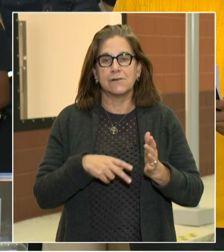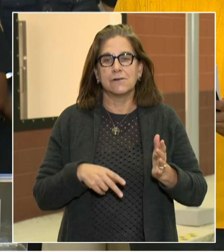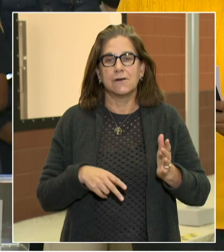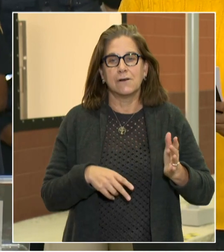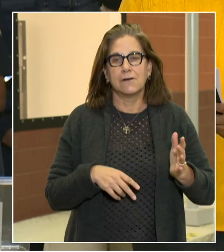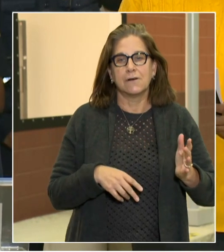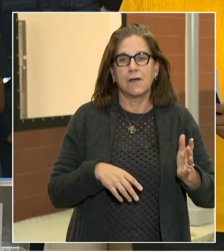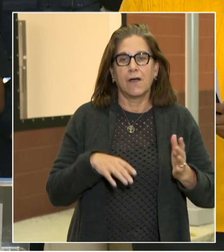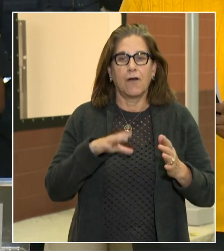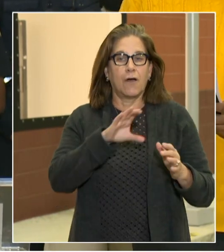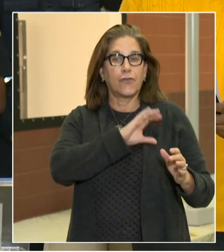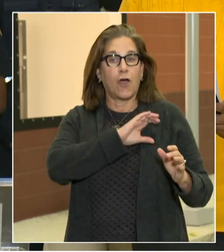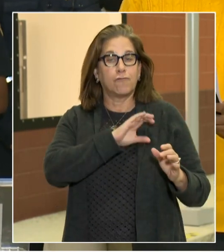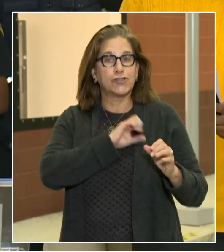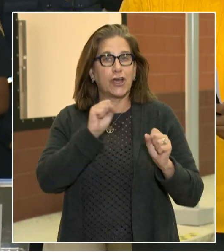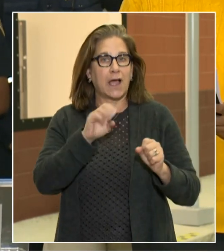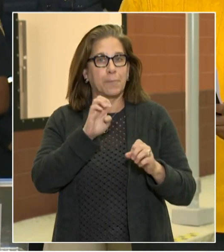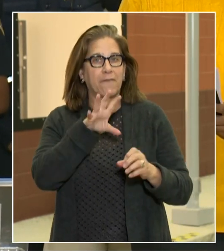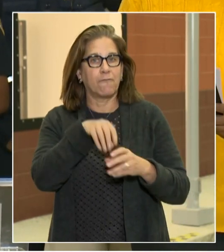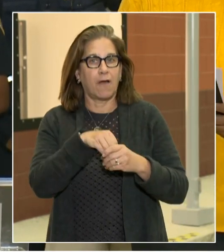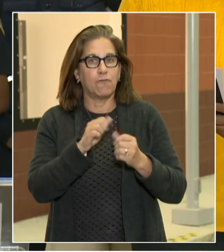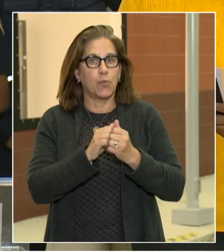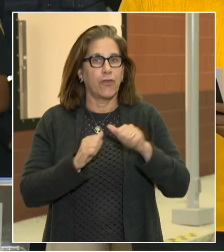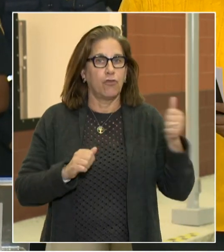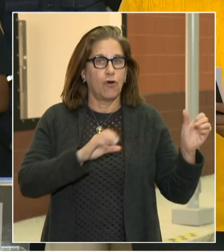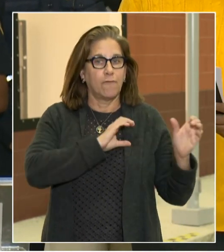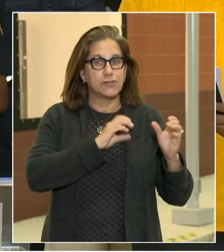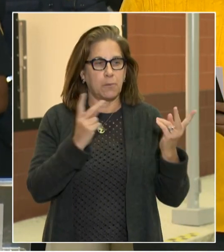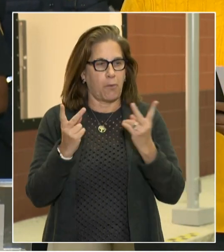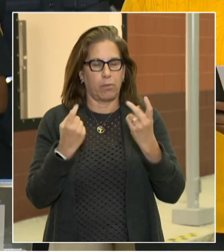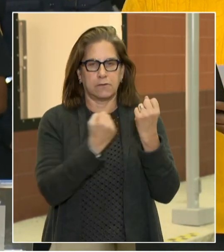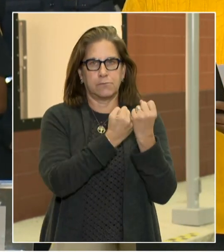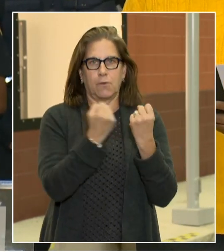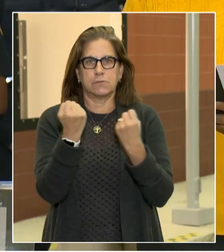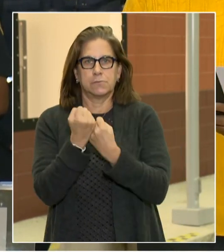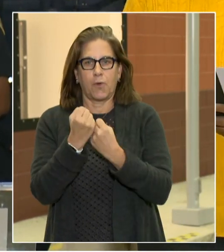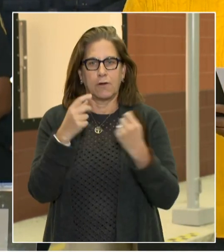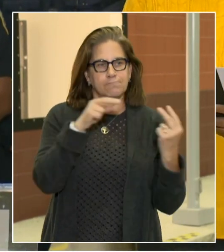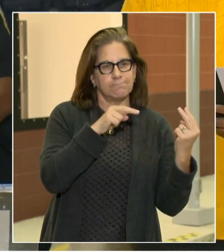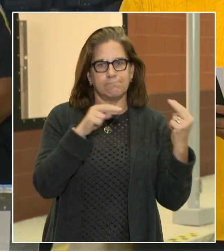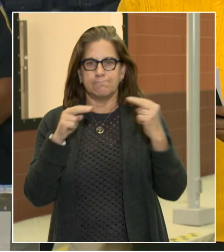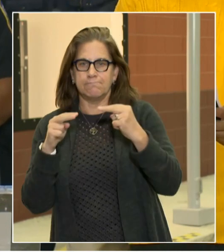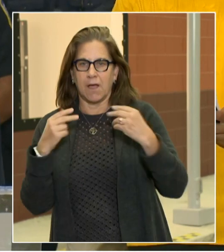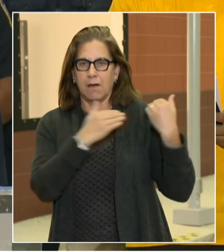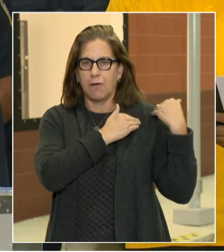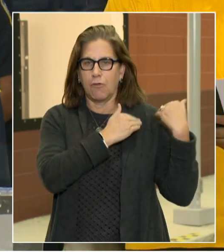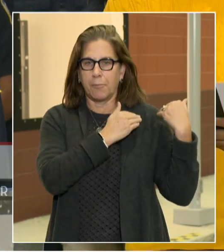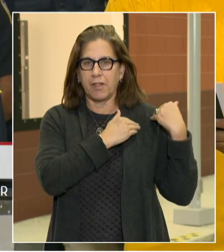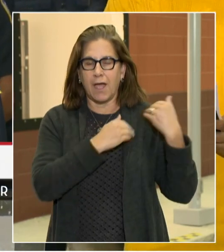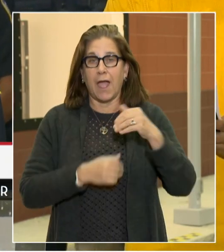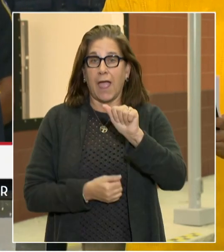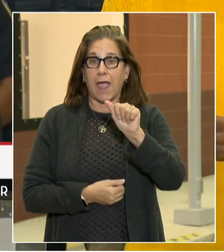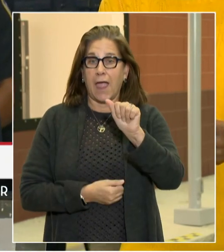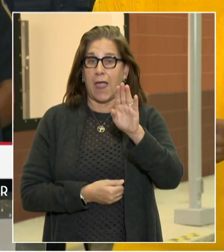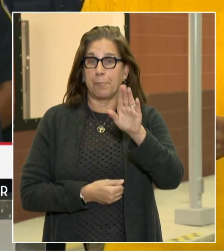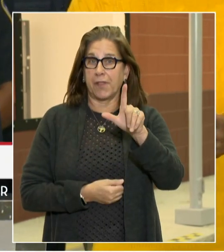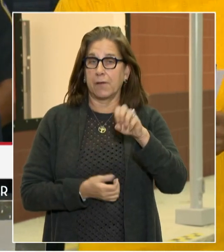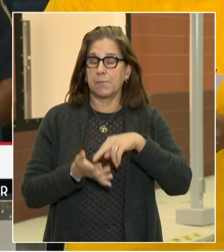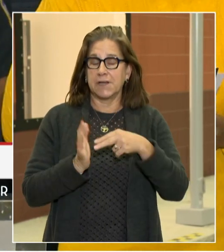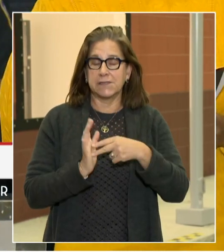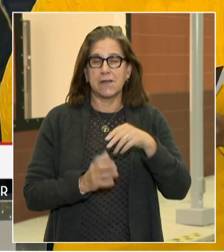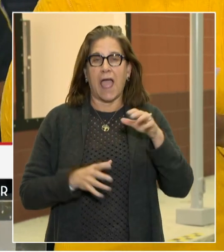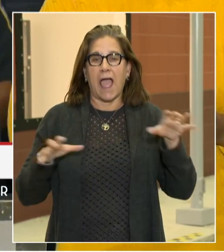actions regardless of their rank. ABLE training, which stands for Active Bystandership in Law Enforcement,